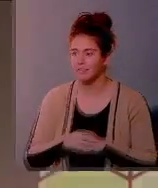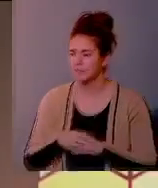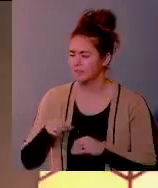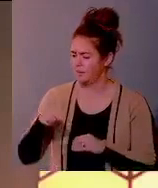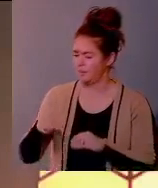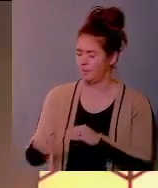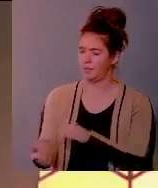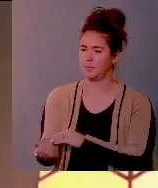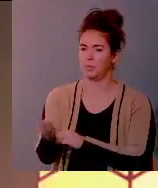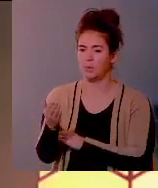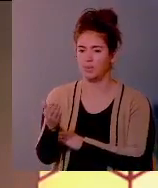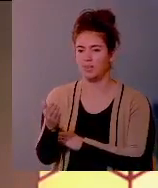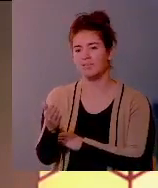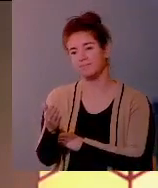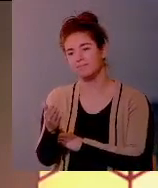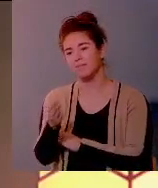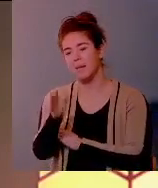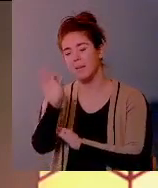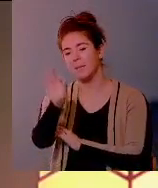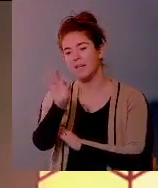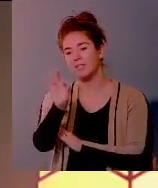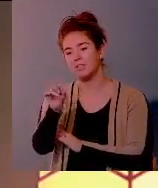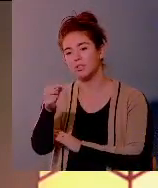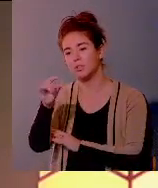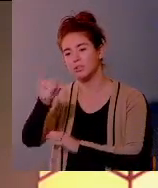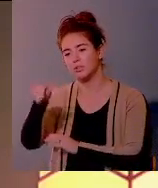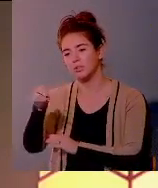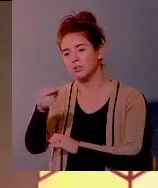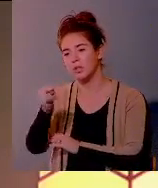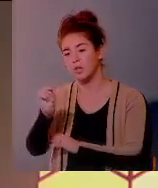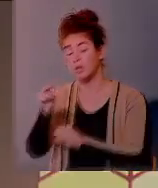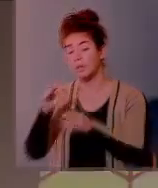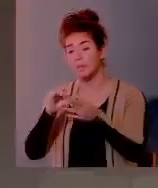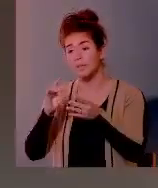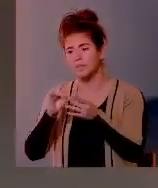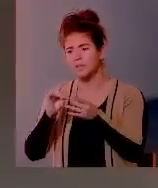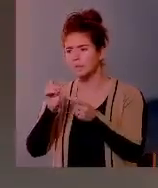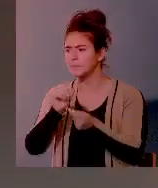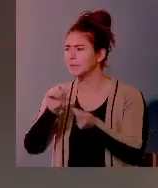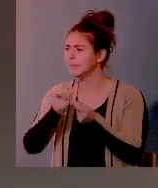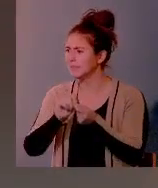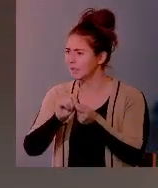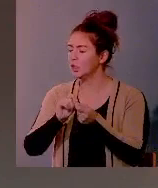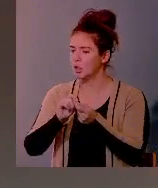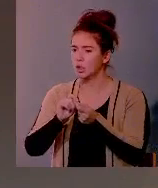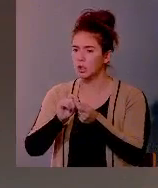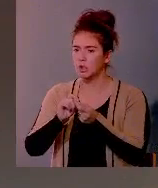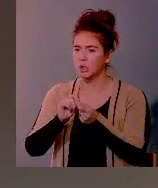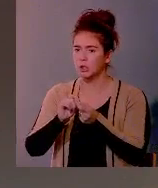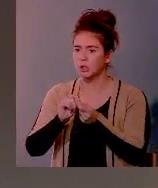up, Pastor John mentioned a particular passage excuse me, that